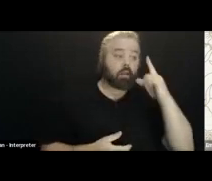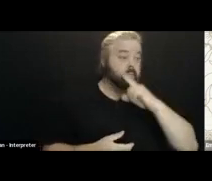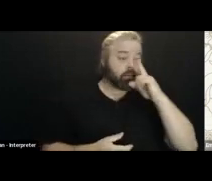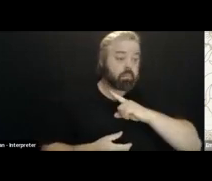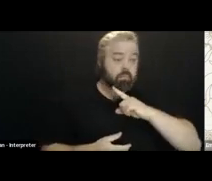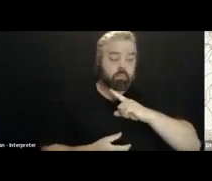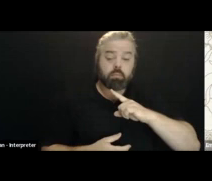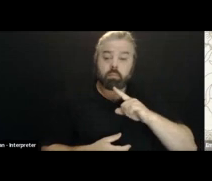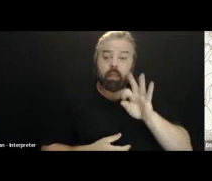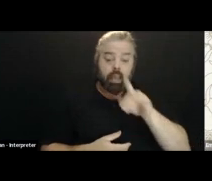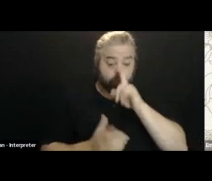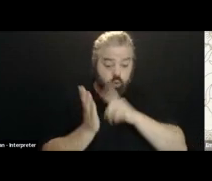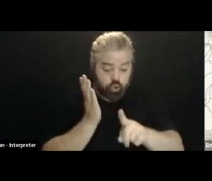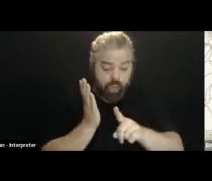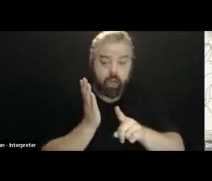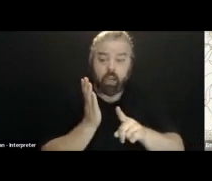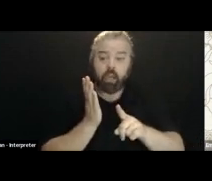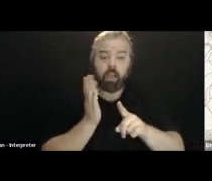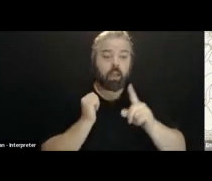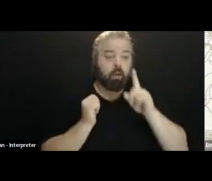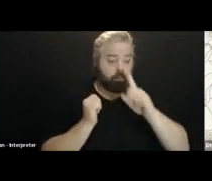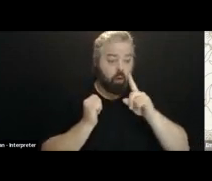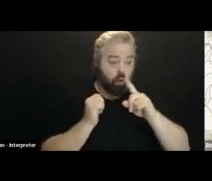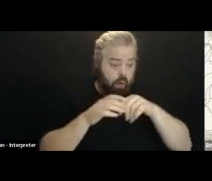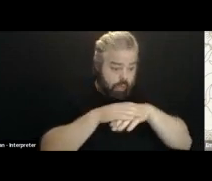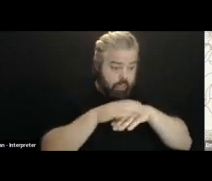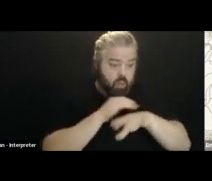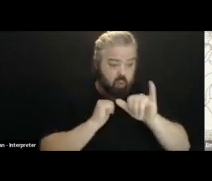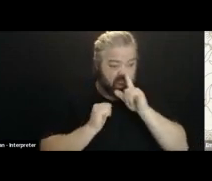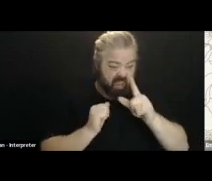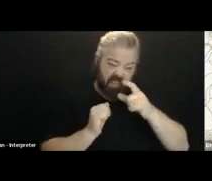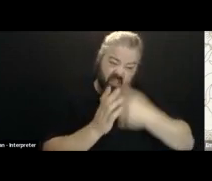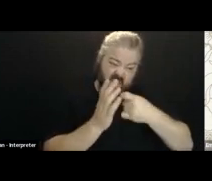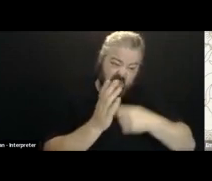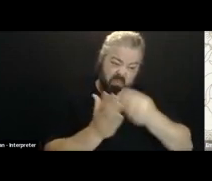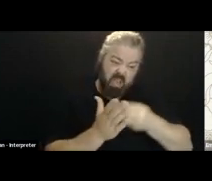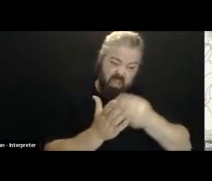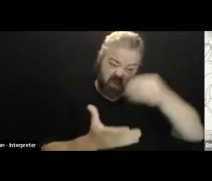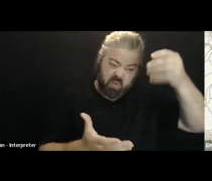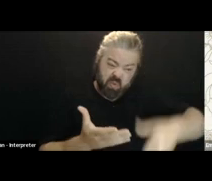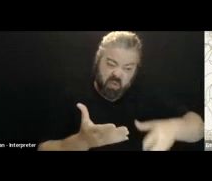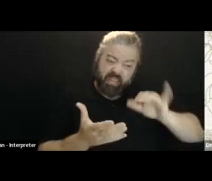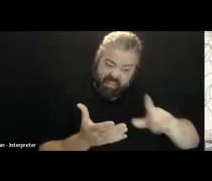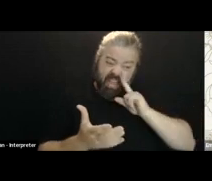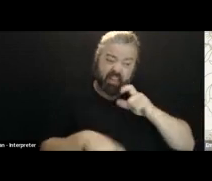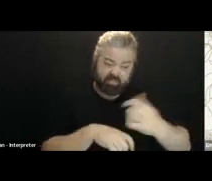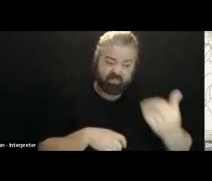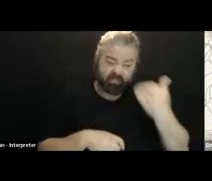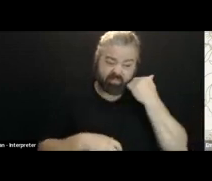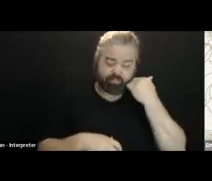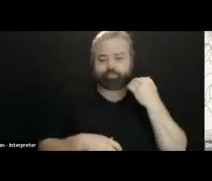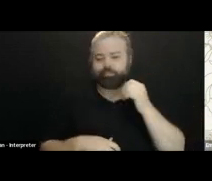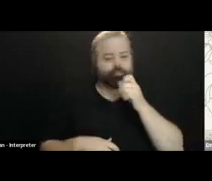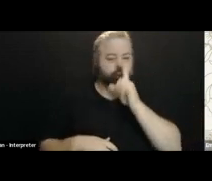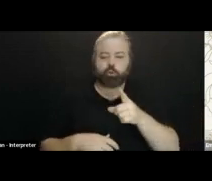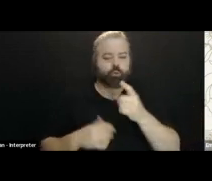to see if it's accessible is expensive and time consuming. That is not true, especially in 2023.